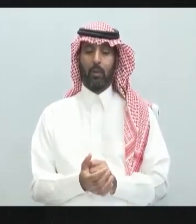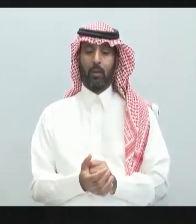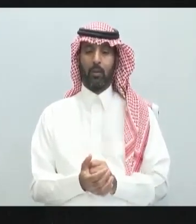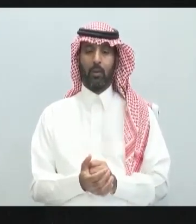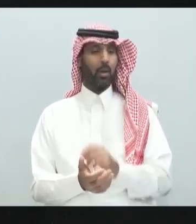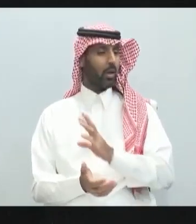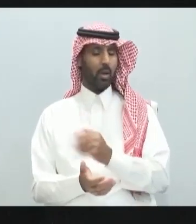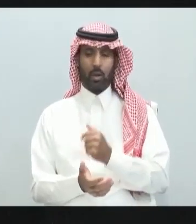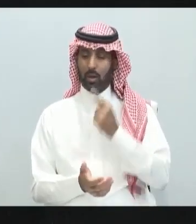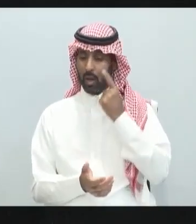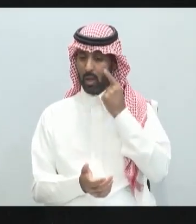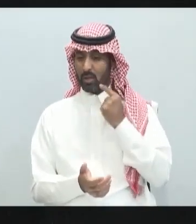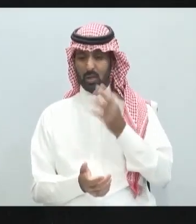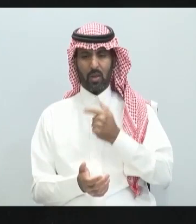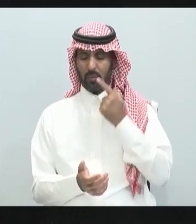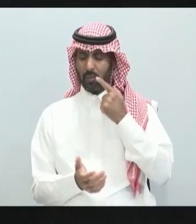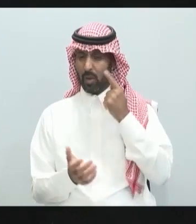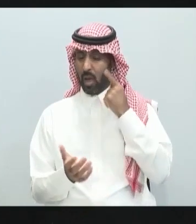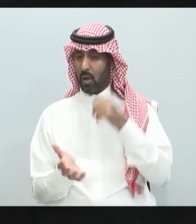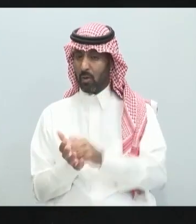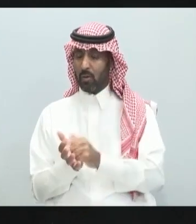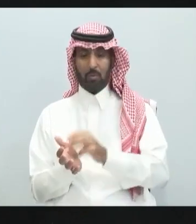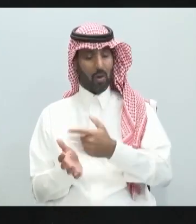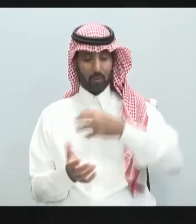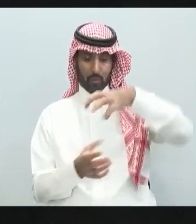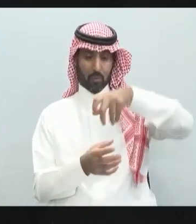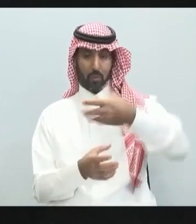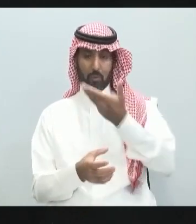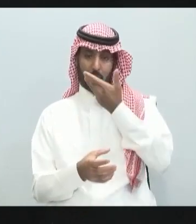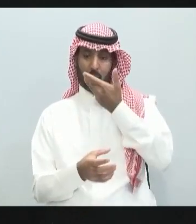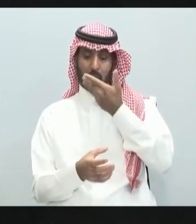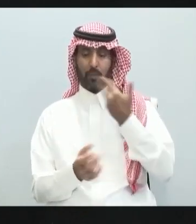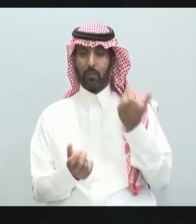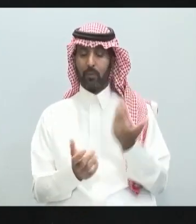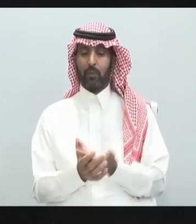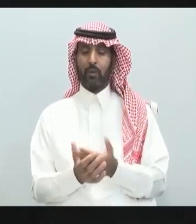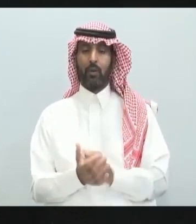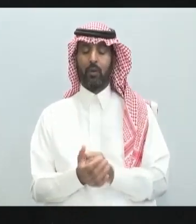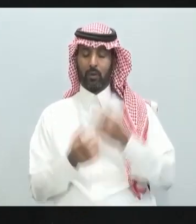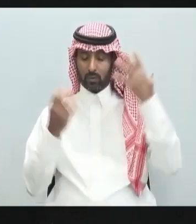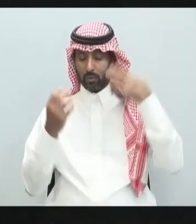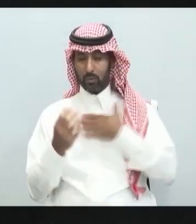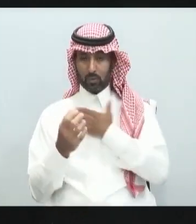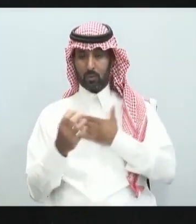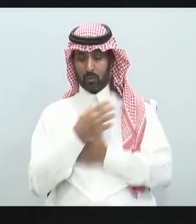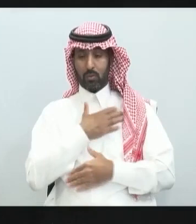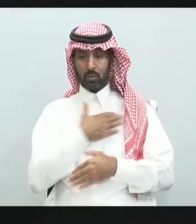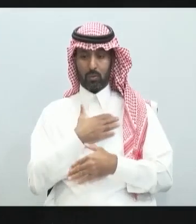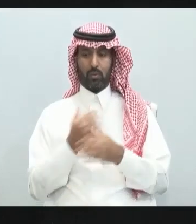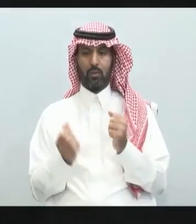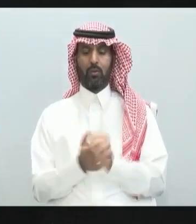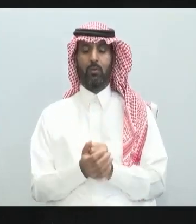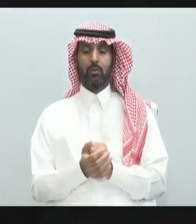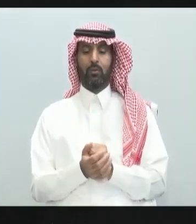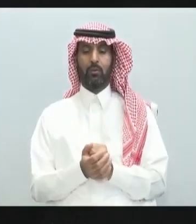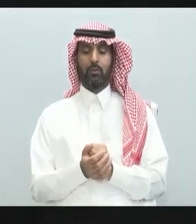live in our houses without uh using the locally water supply to take showers and to